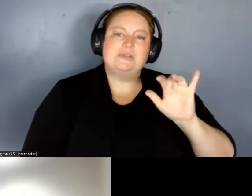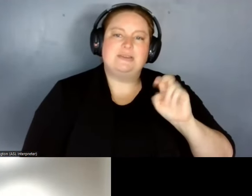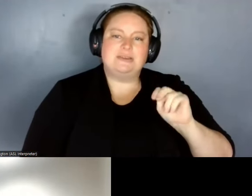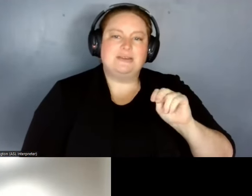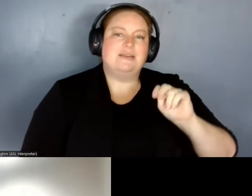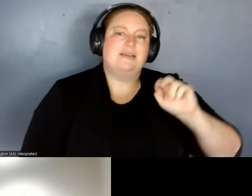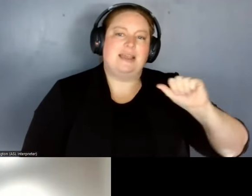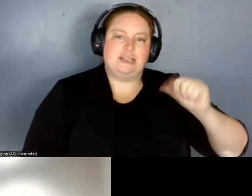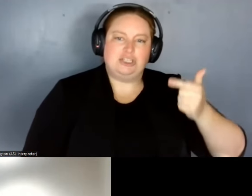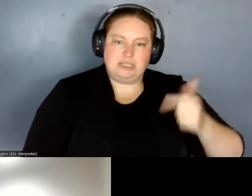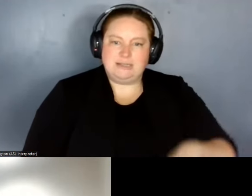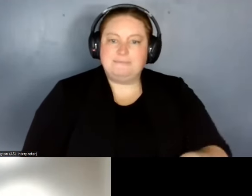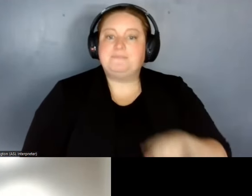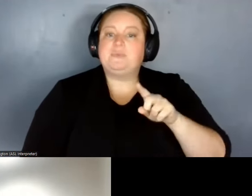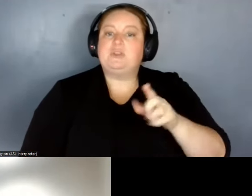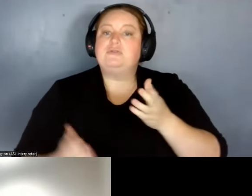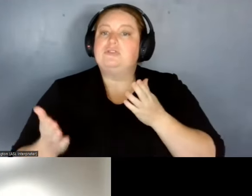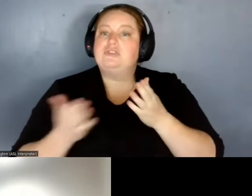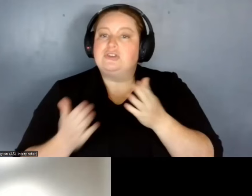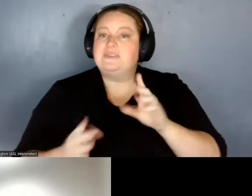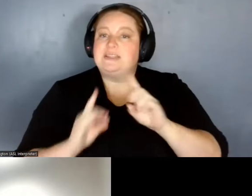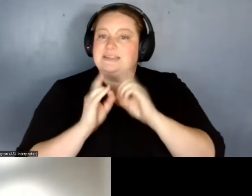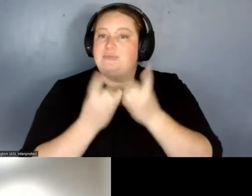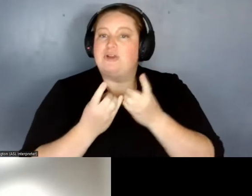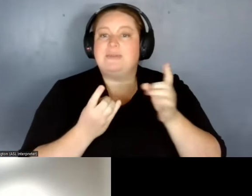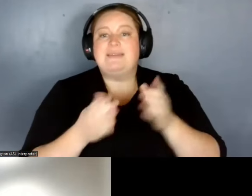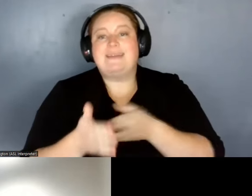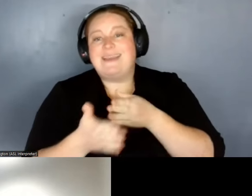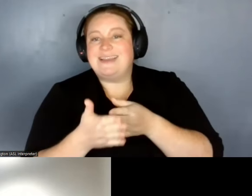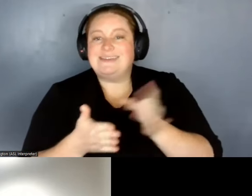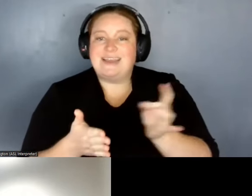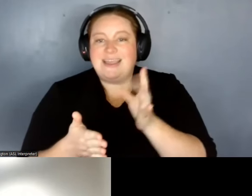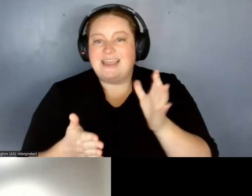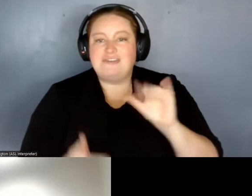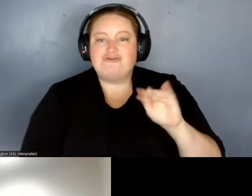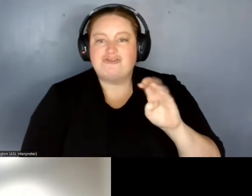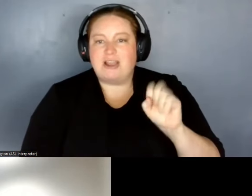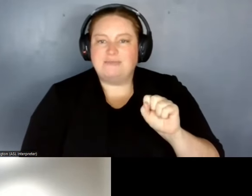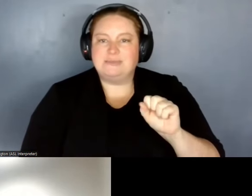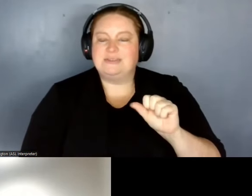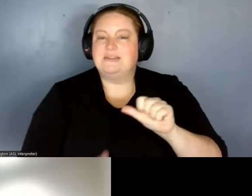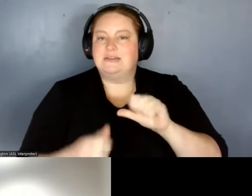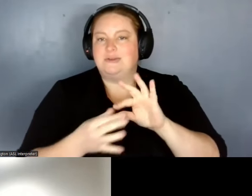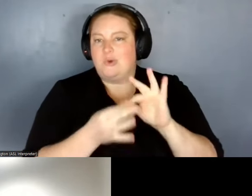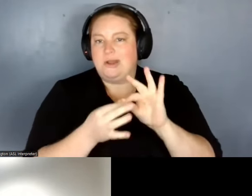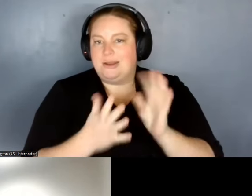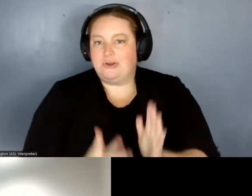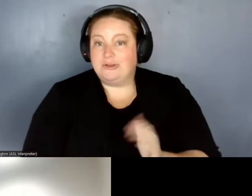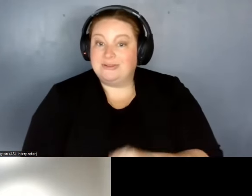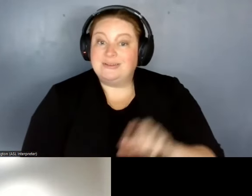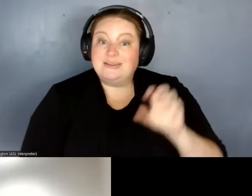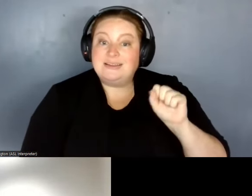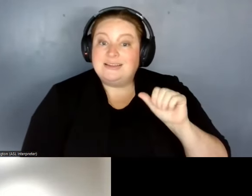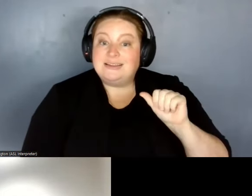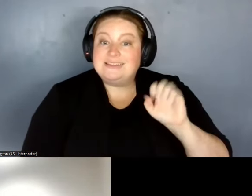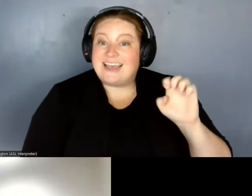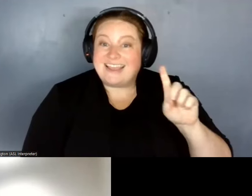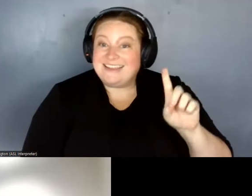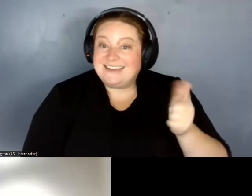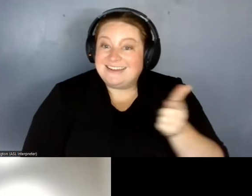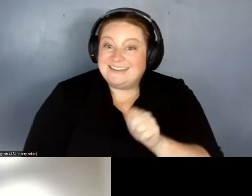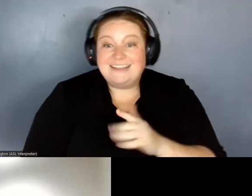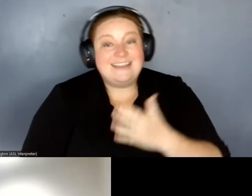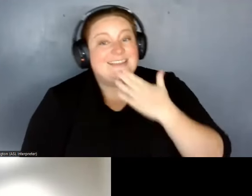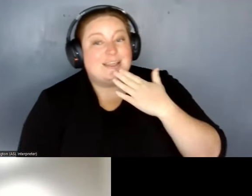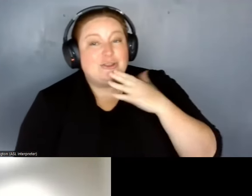who serves as the department's anti-hate crimes resources coordinator. Saeed? Thank you, Sheila, and thank